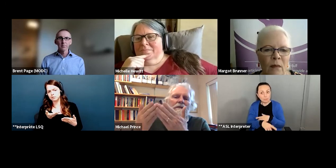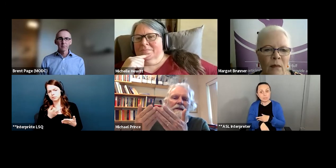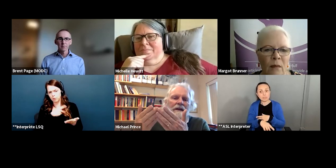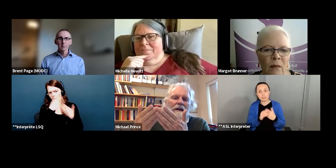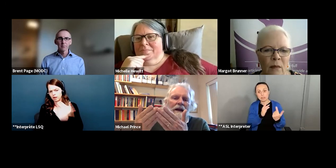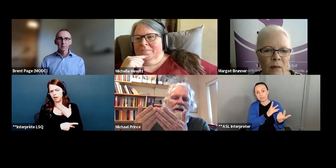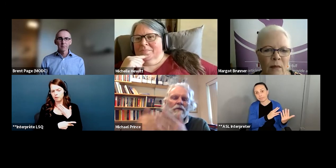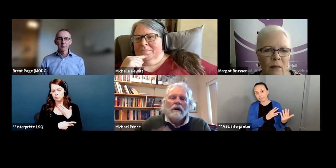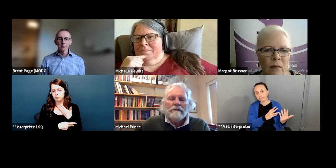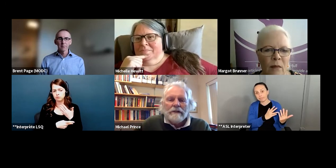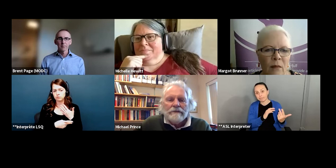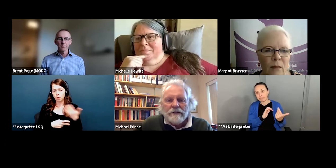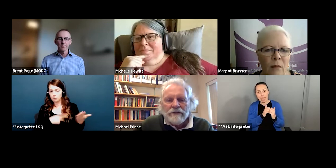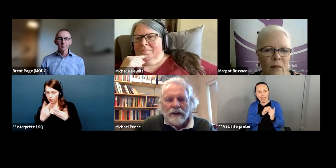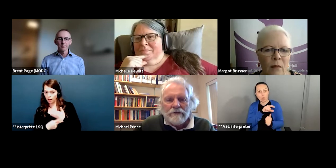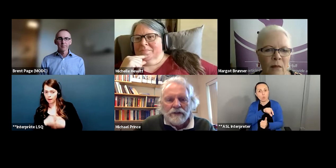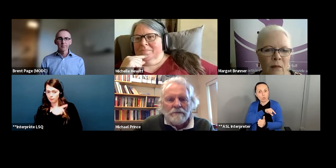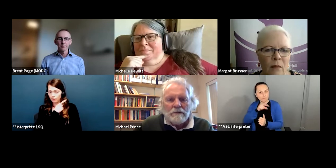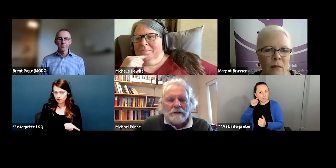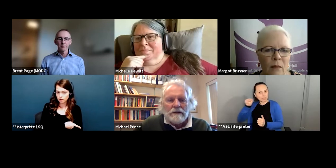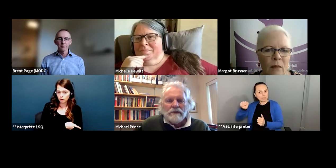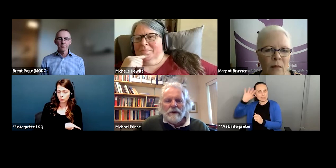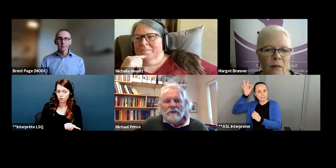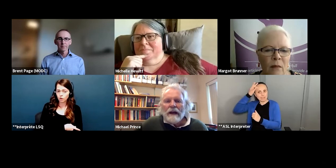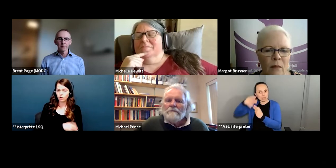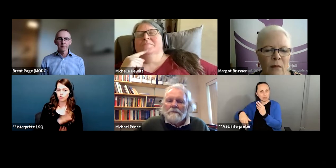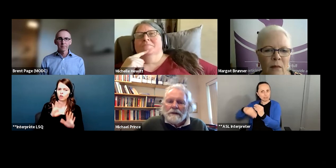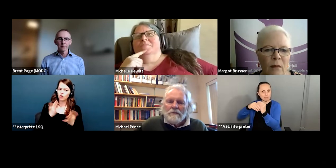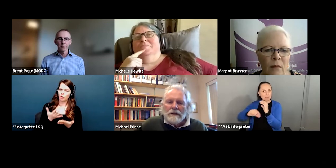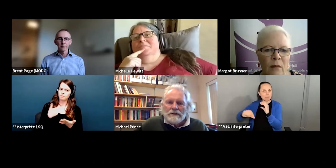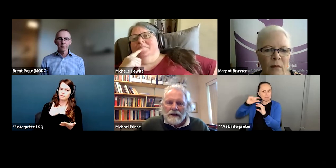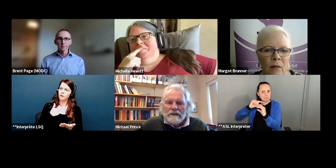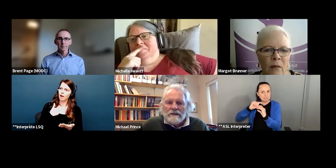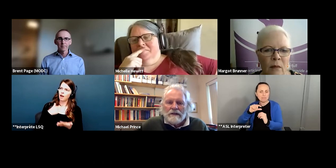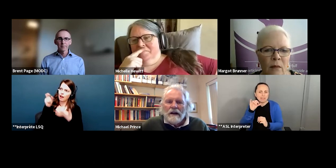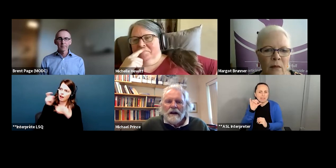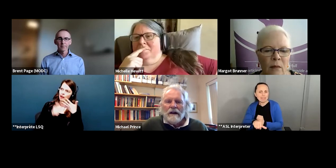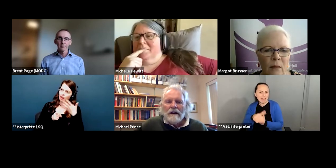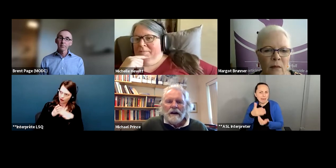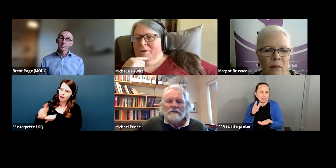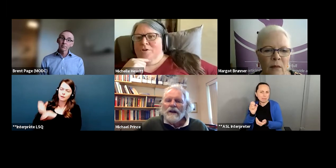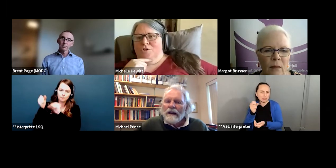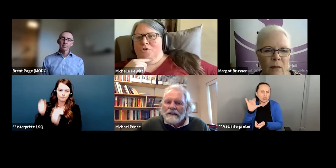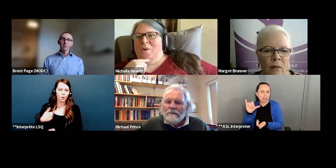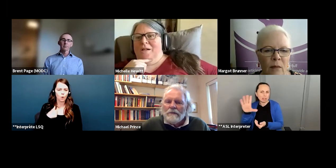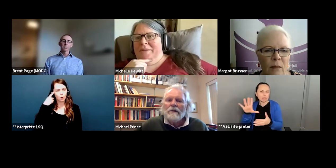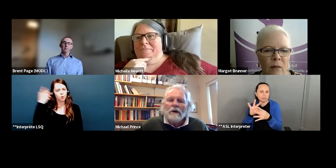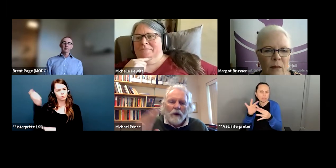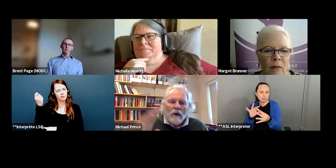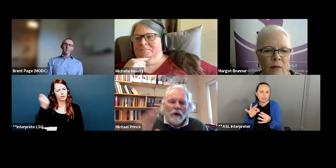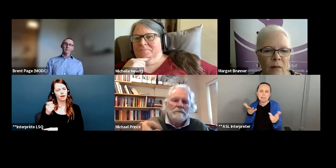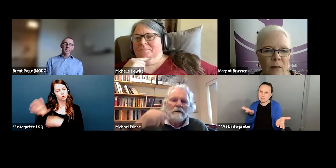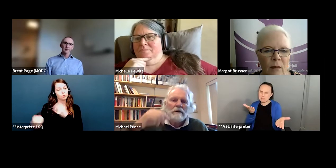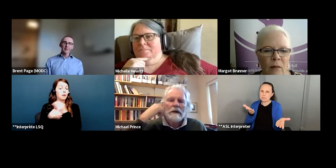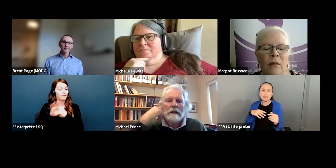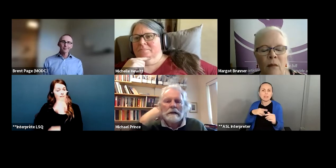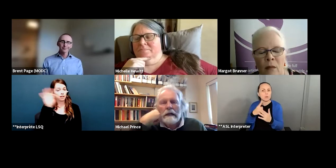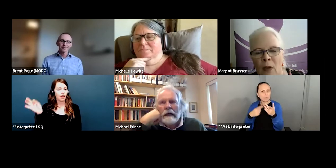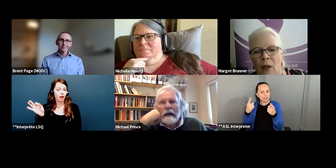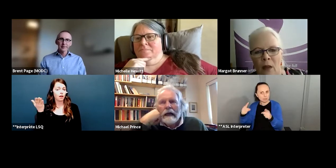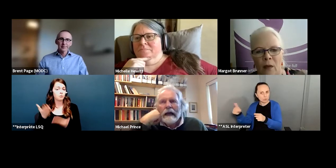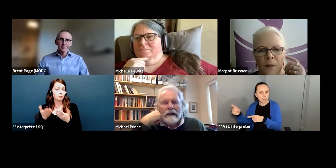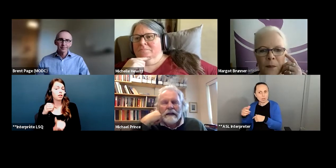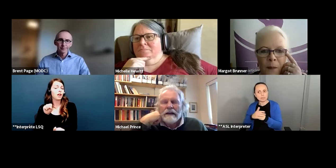to qualify for this federal supplement. So that might be what Shelley's talking about, or what might be going